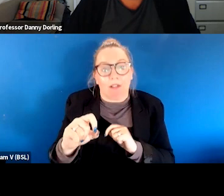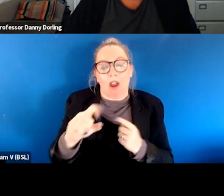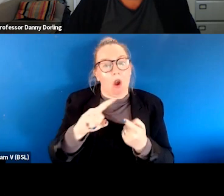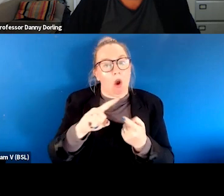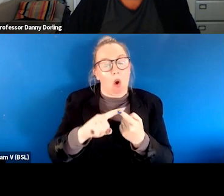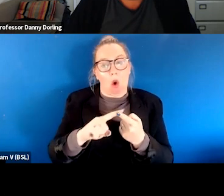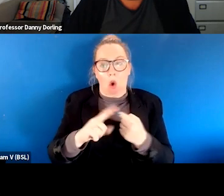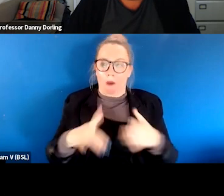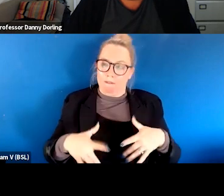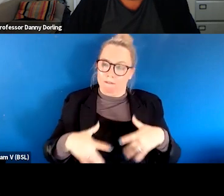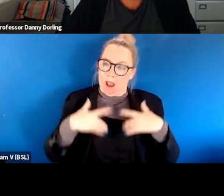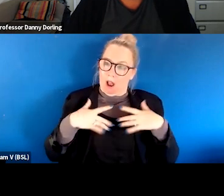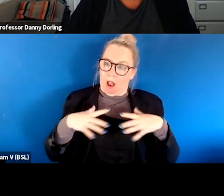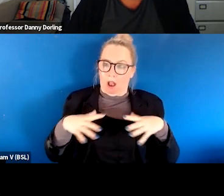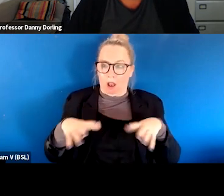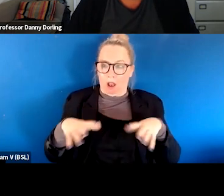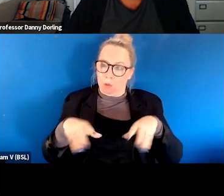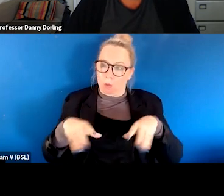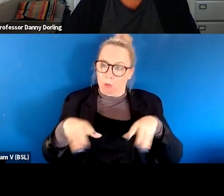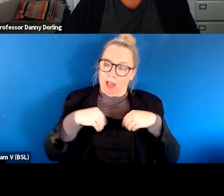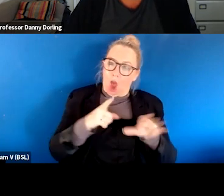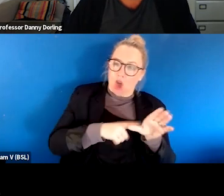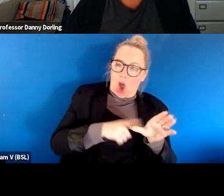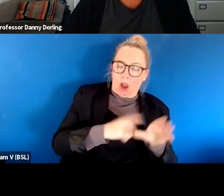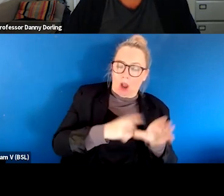but not necessarily younger people.